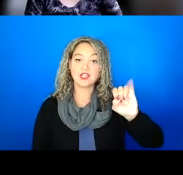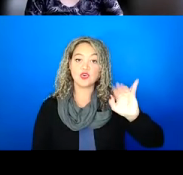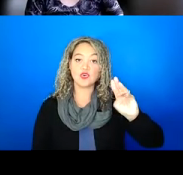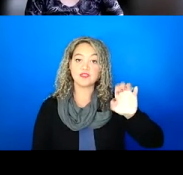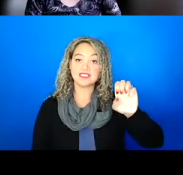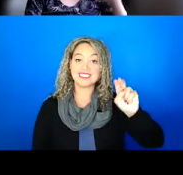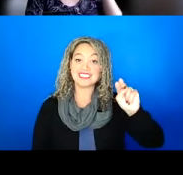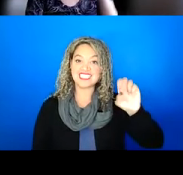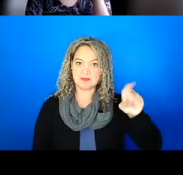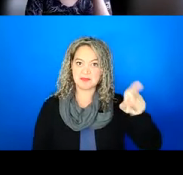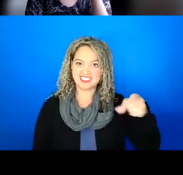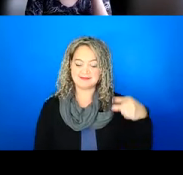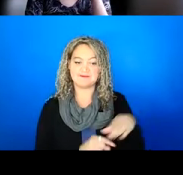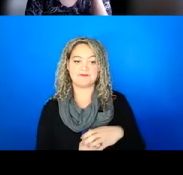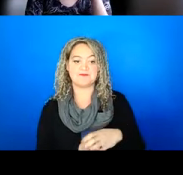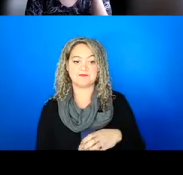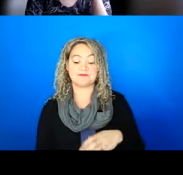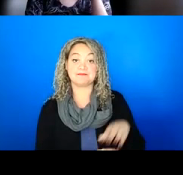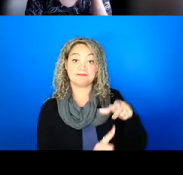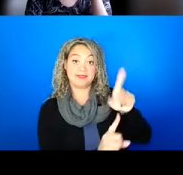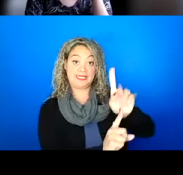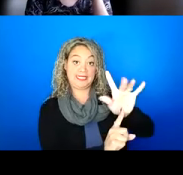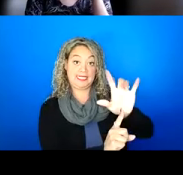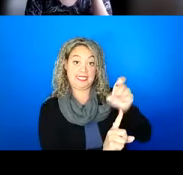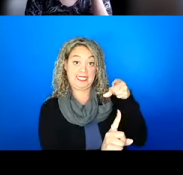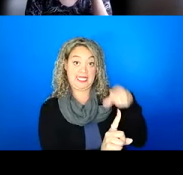And at this time, Kyle actually was a